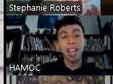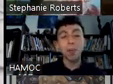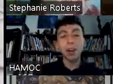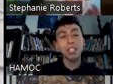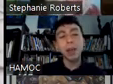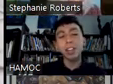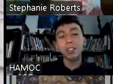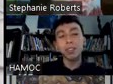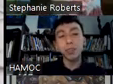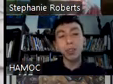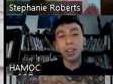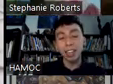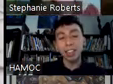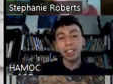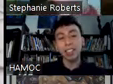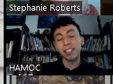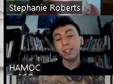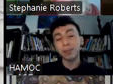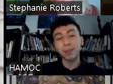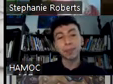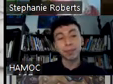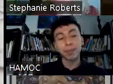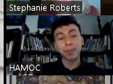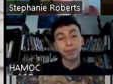of and what inspired you to create this?